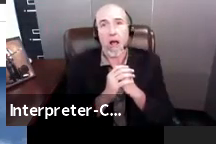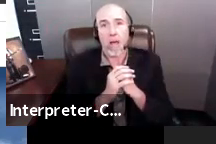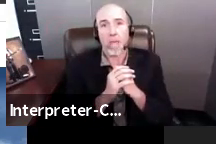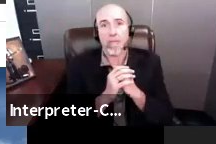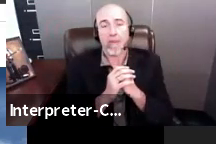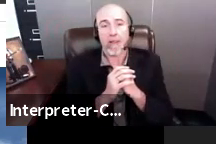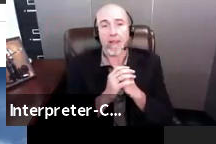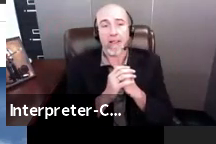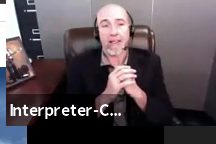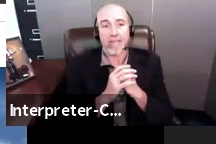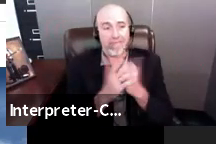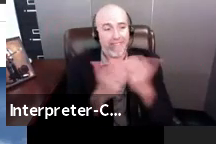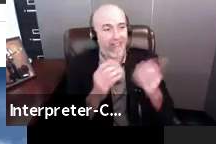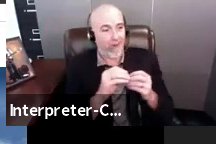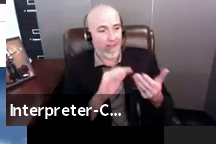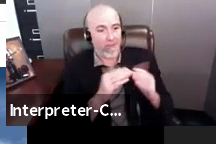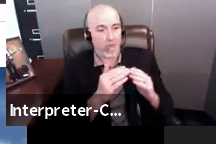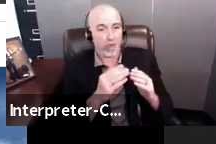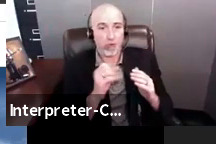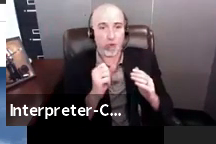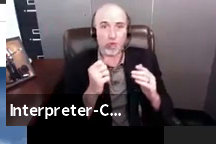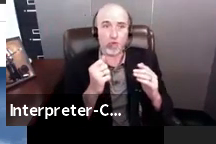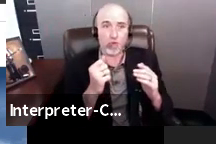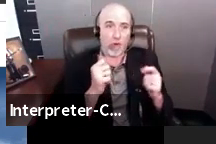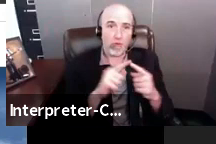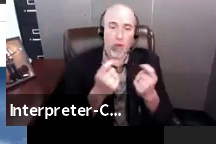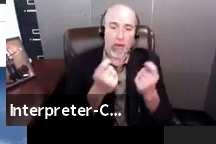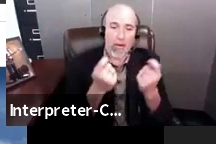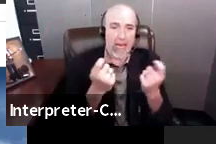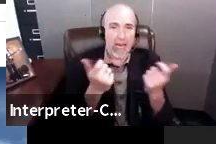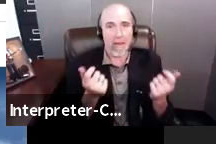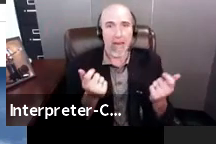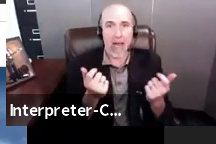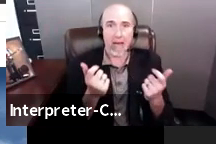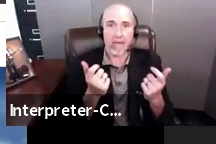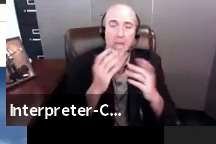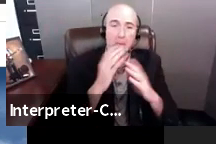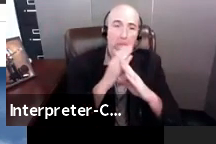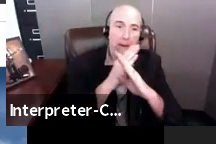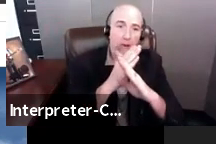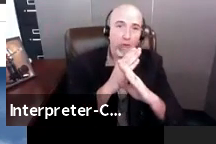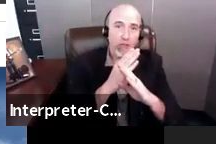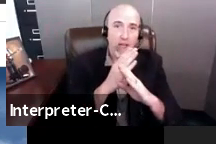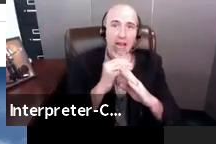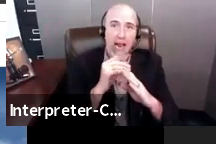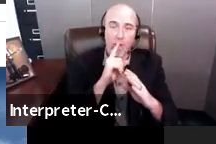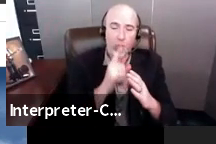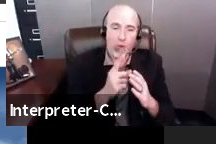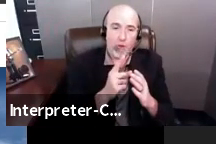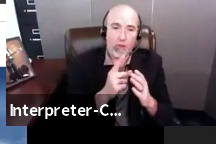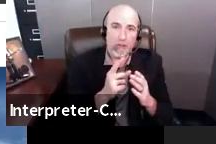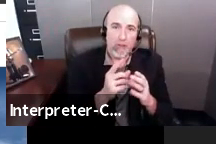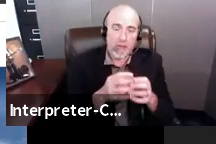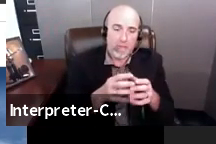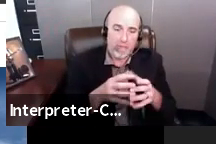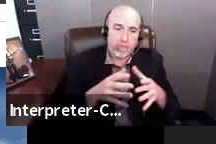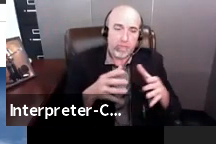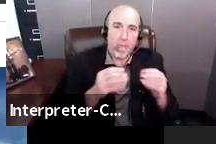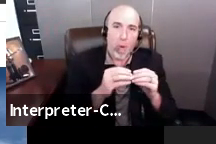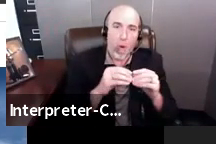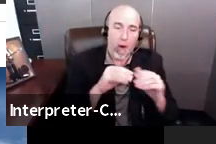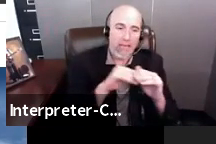community to, like I said, eliminate barriers and grow accessible opportunities for those